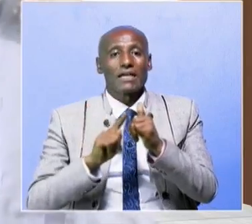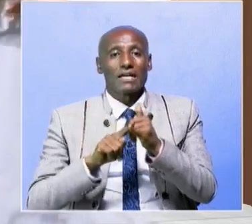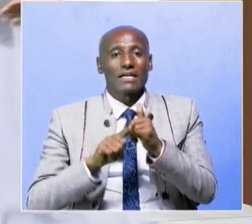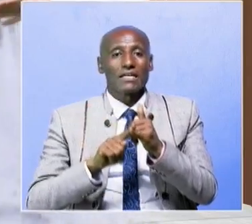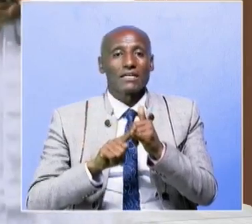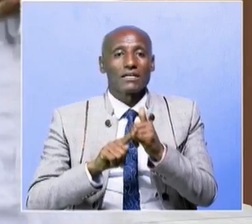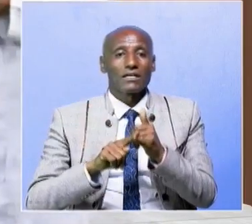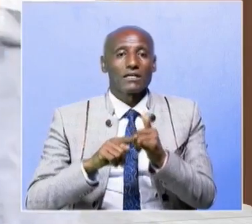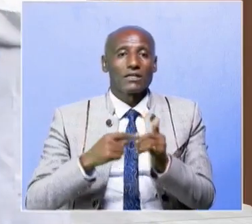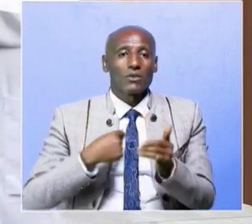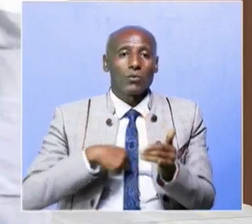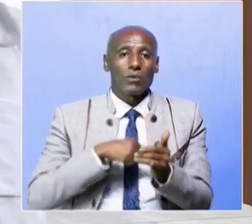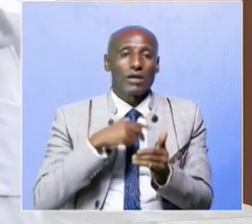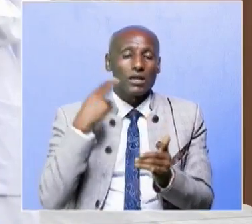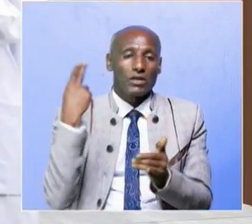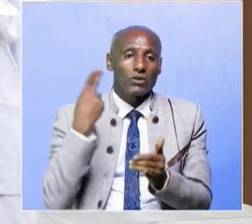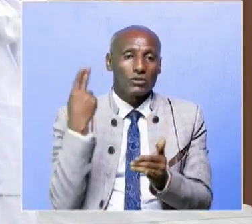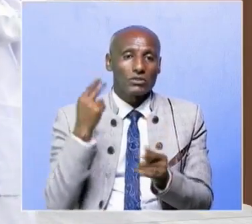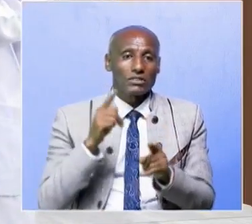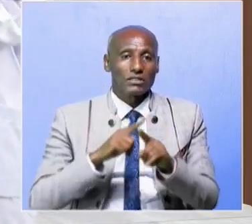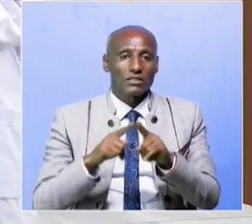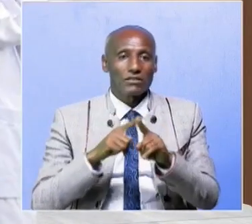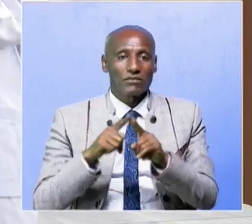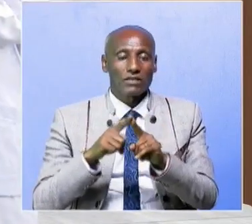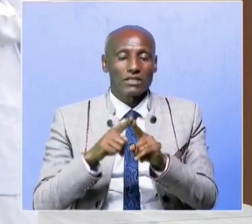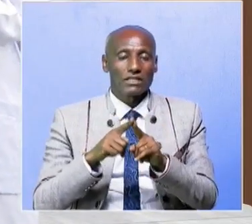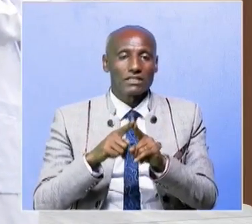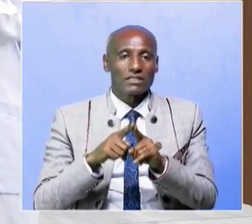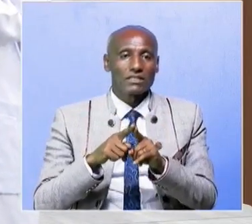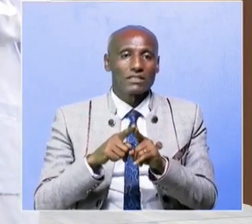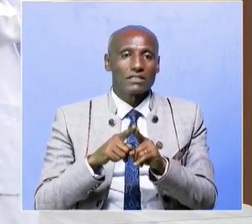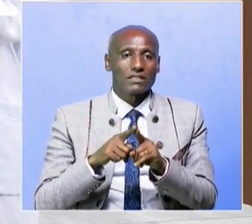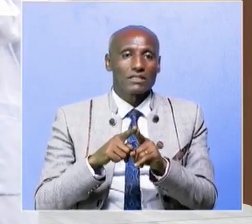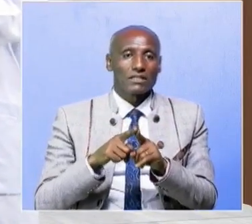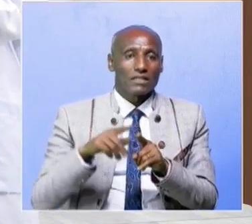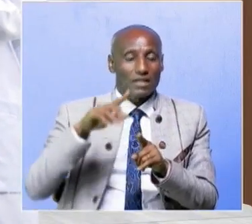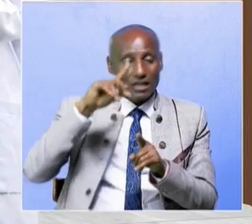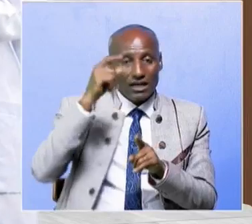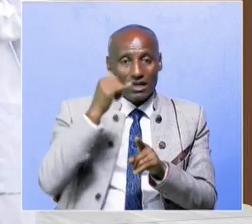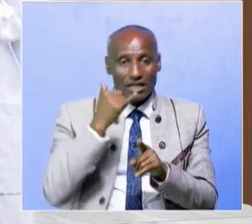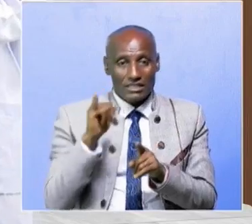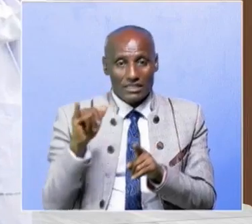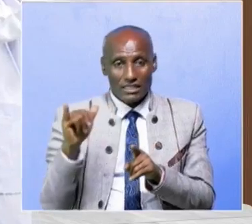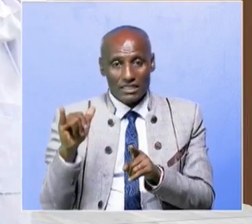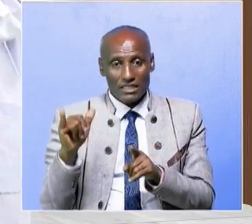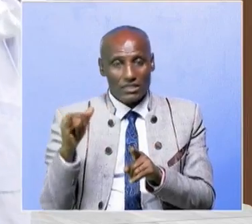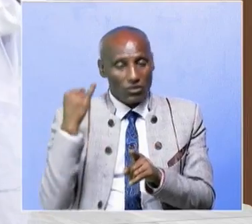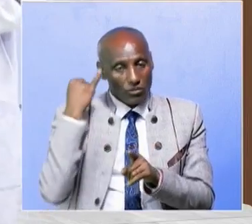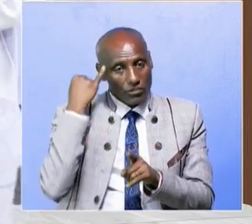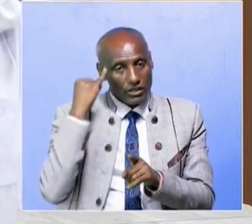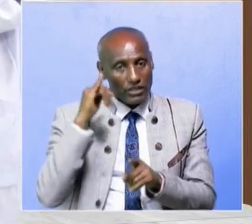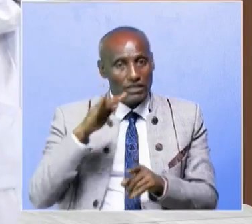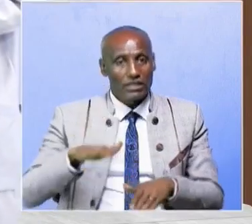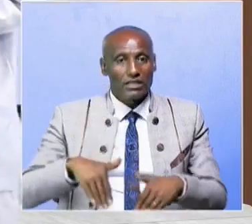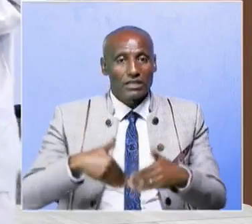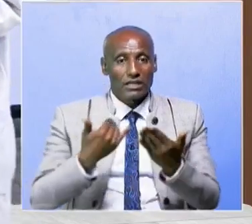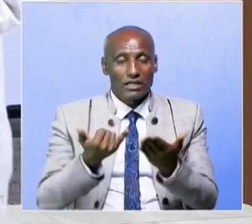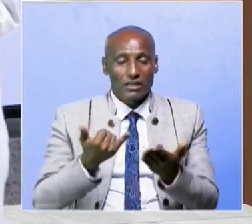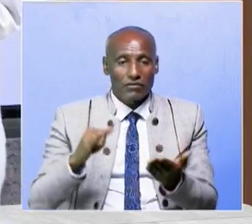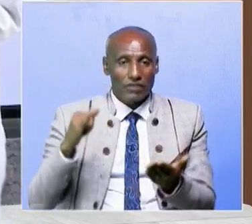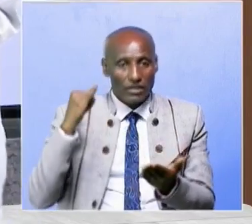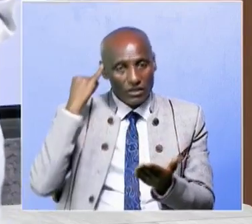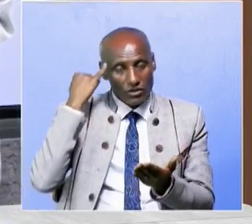forms of expression. Asking opinion and giving opinion. Aster